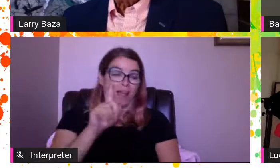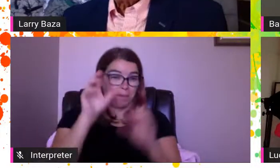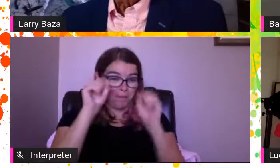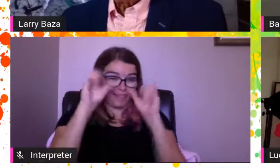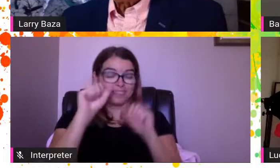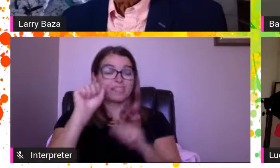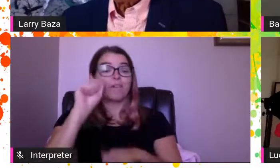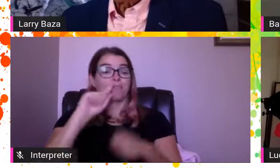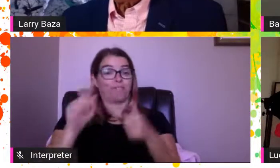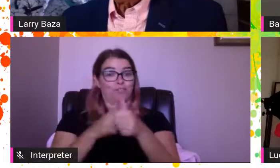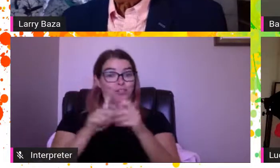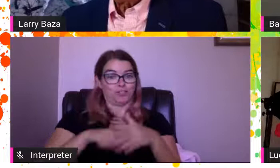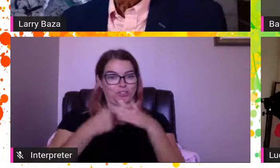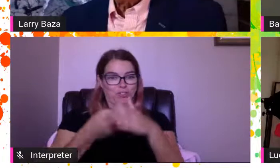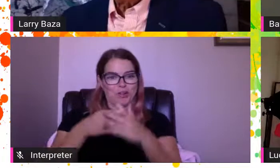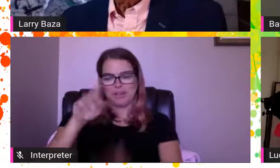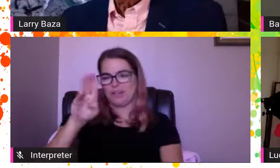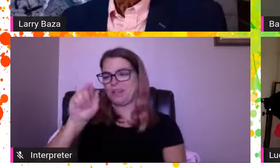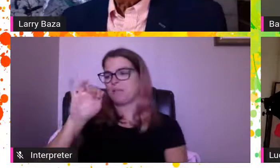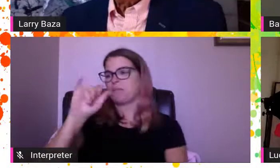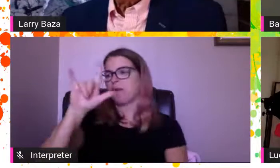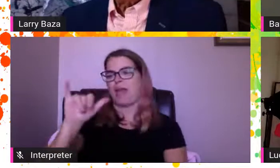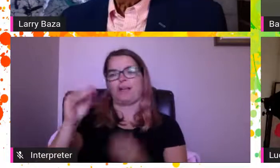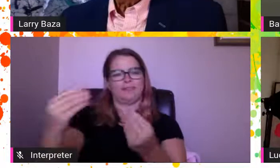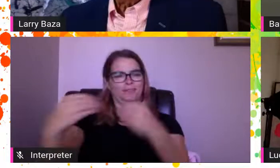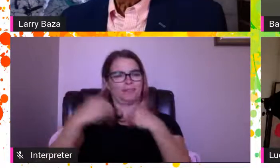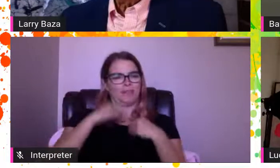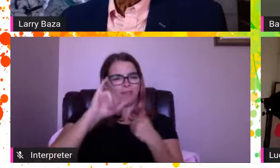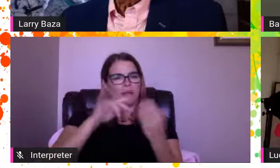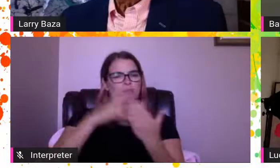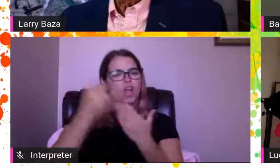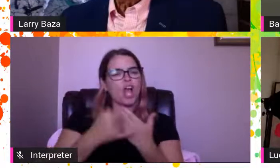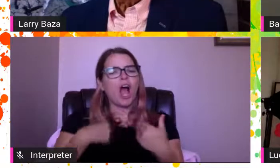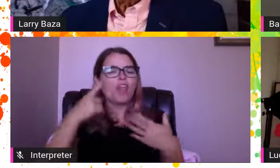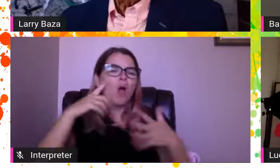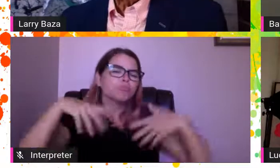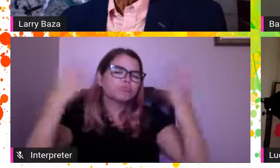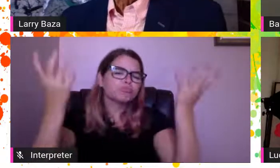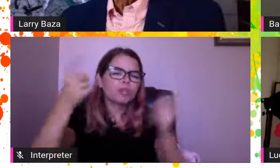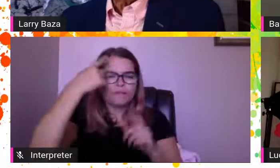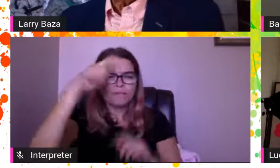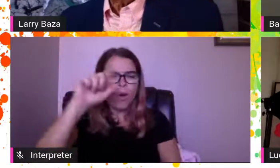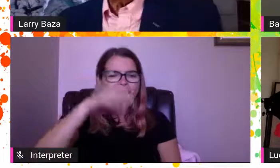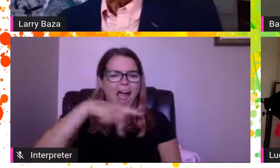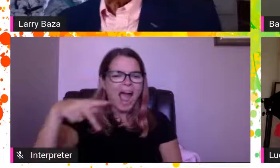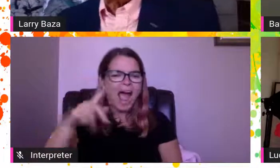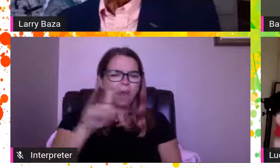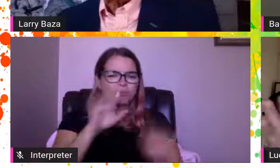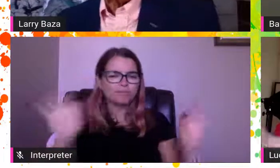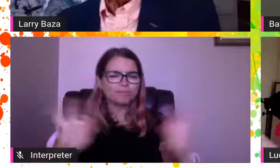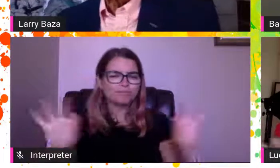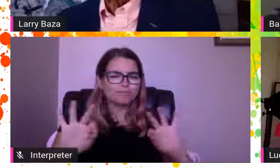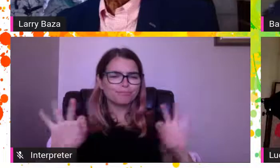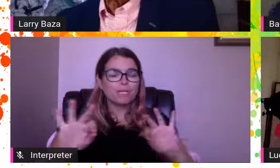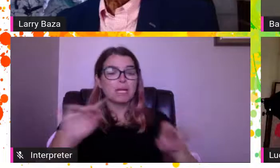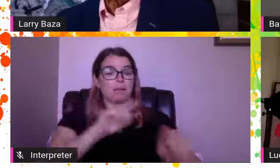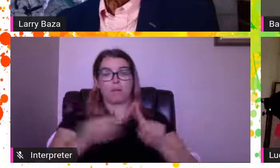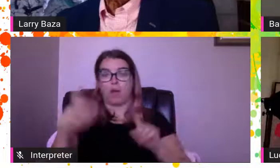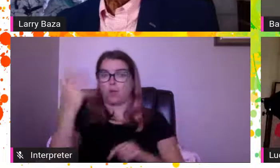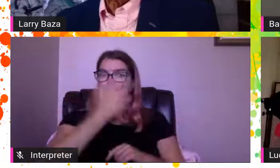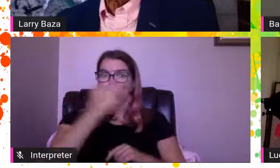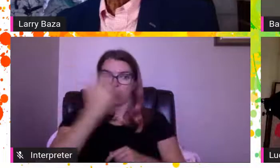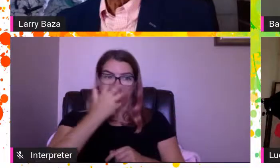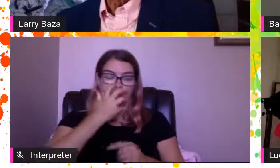to me, it was just going to be kind of something, just goes on the app, something relatively small, but it's just grown, and the proportions have grown, and